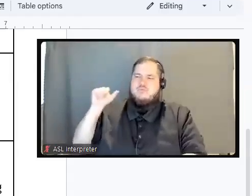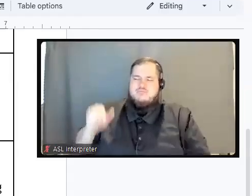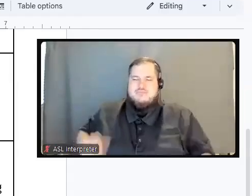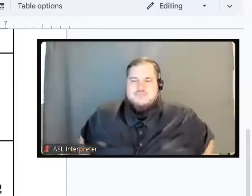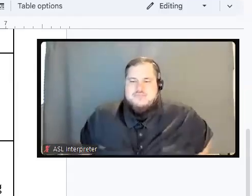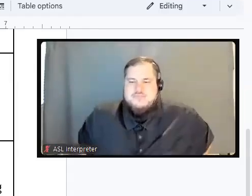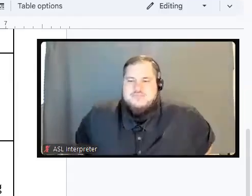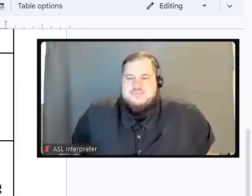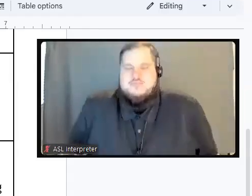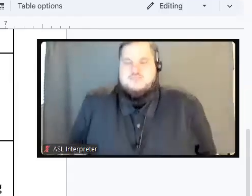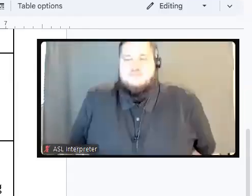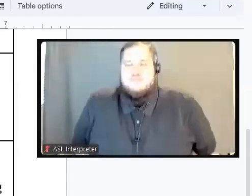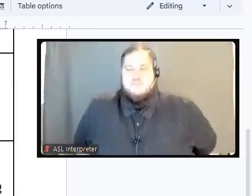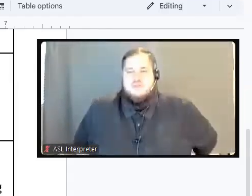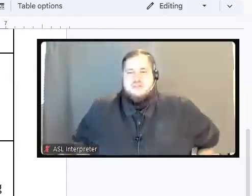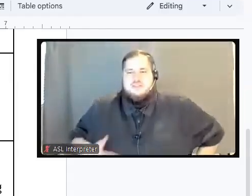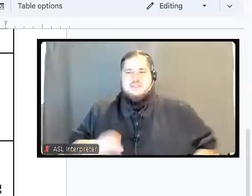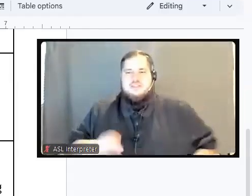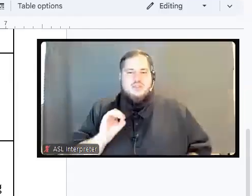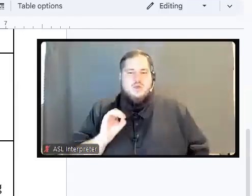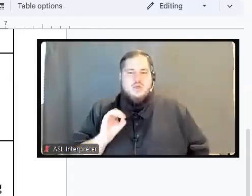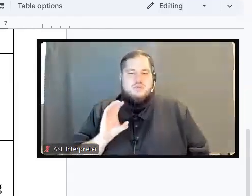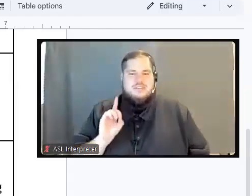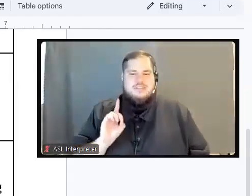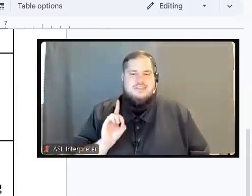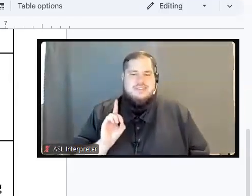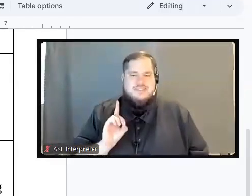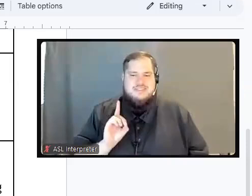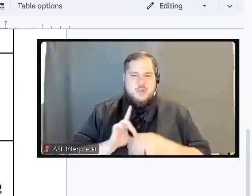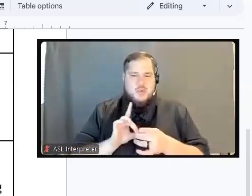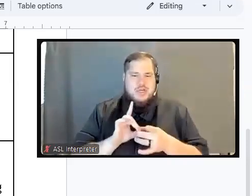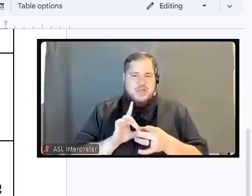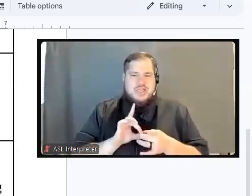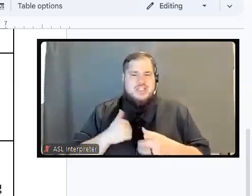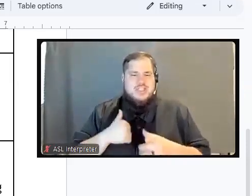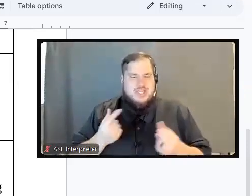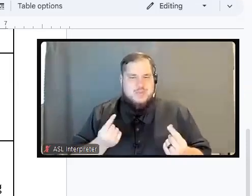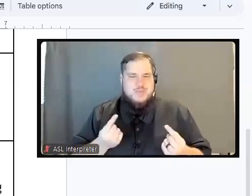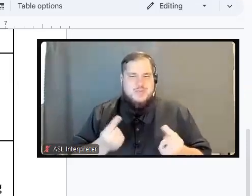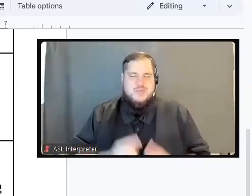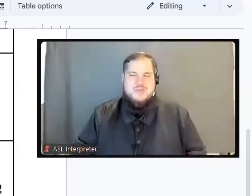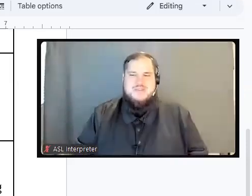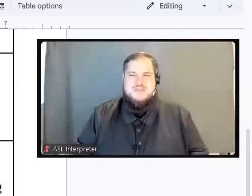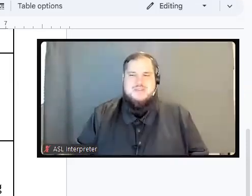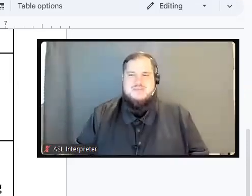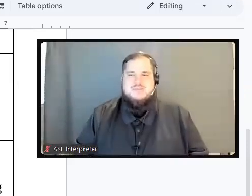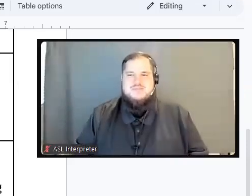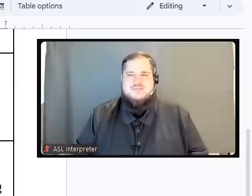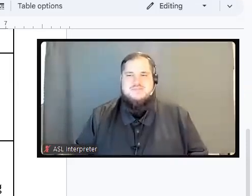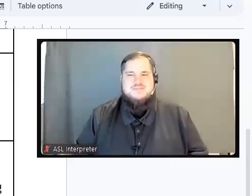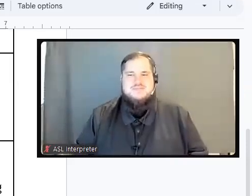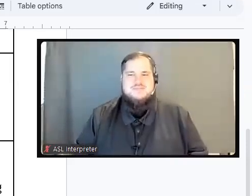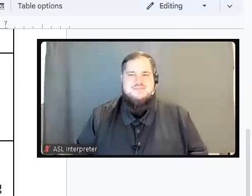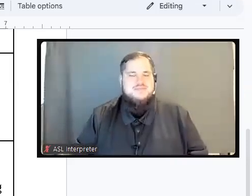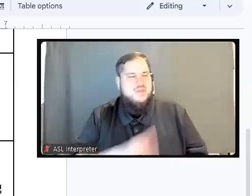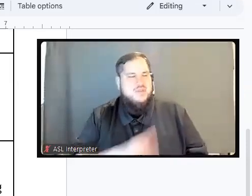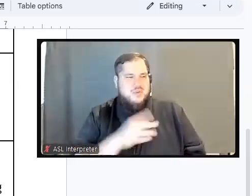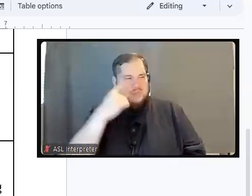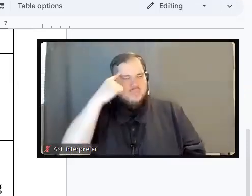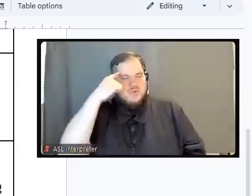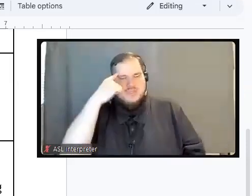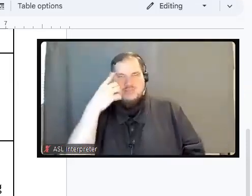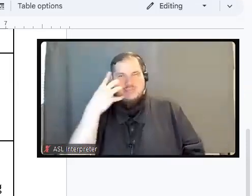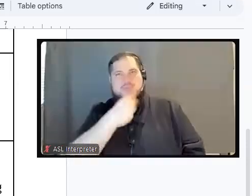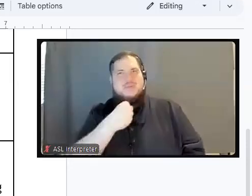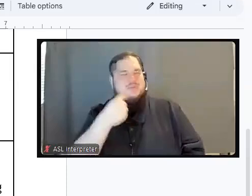the OCD color coordination that I do. So It's beautiful. Your brain is beautiful. Beautiful